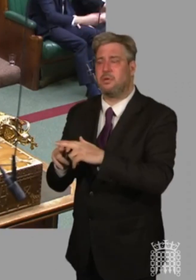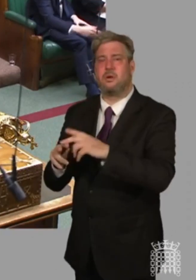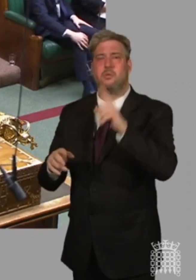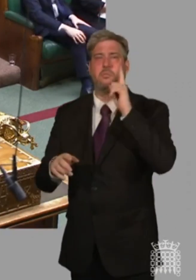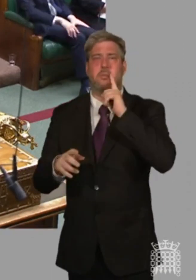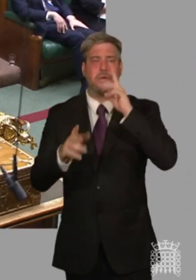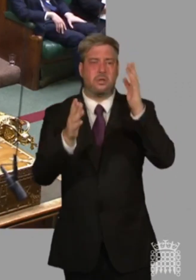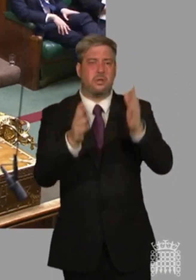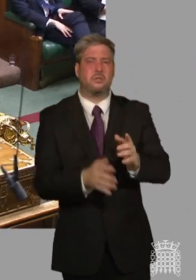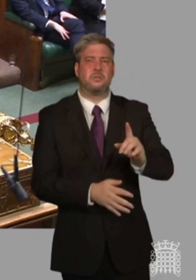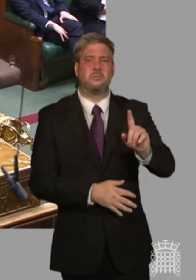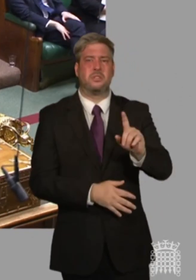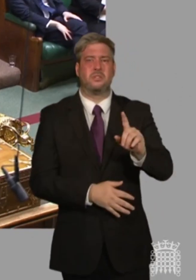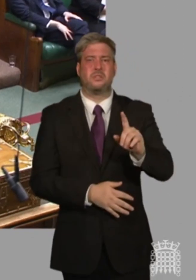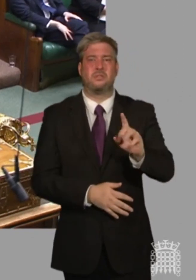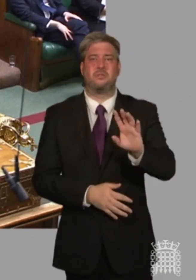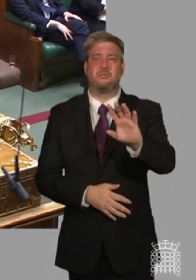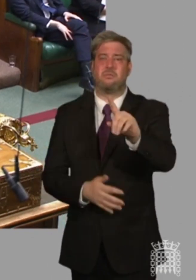Starmer.